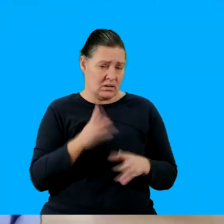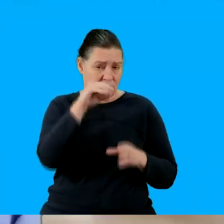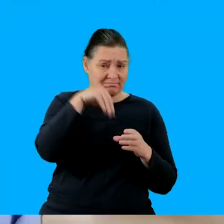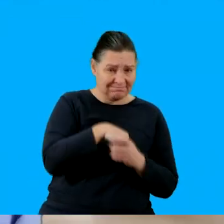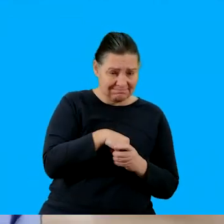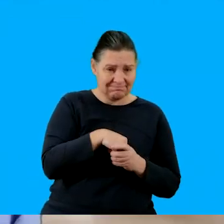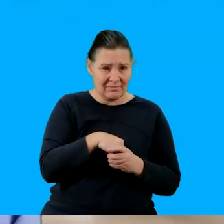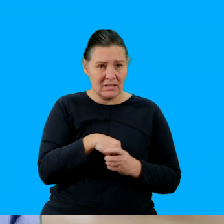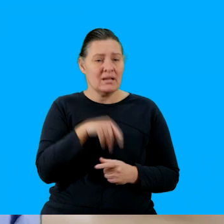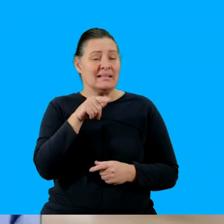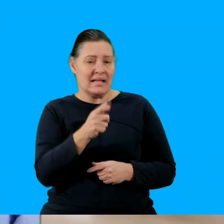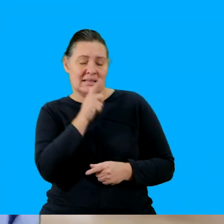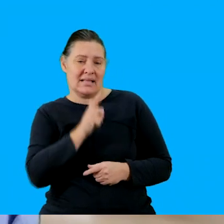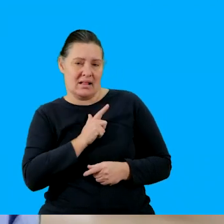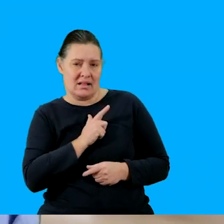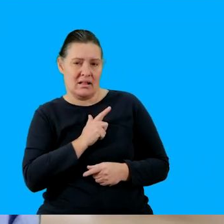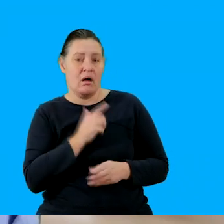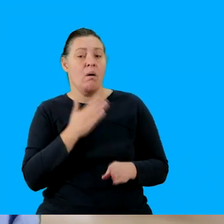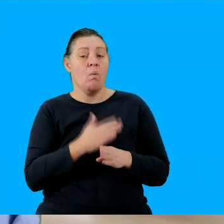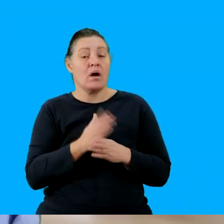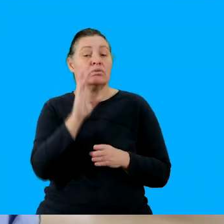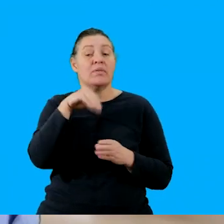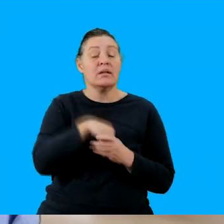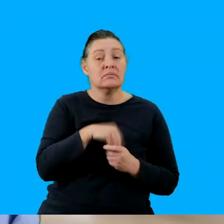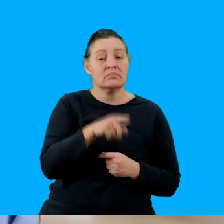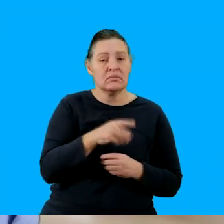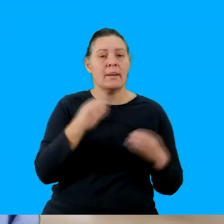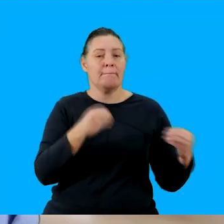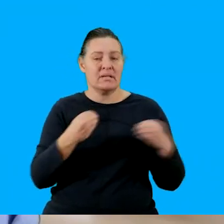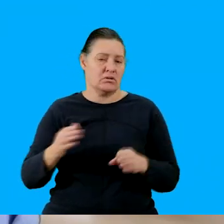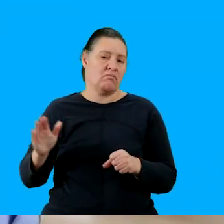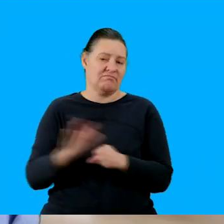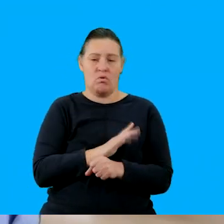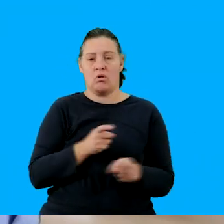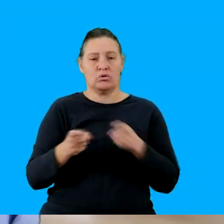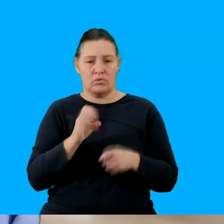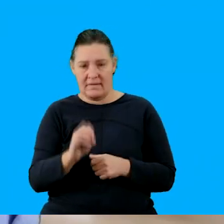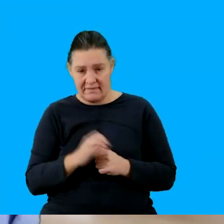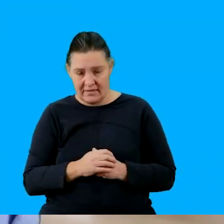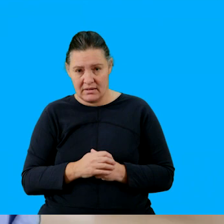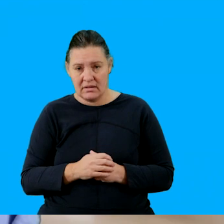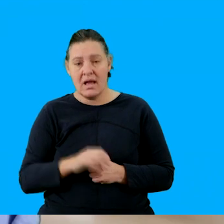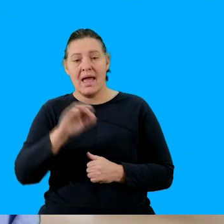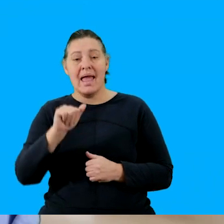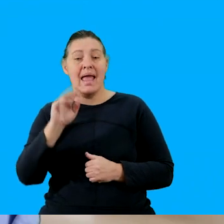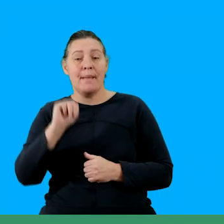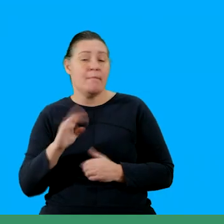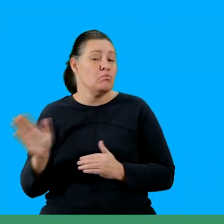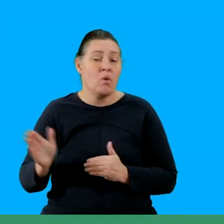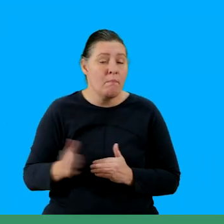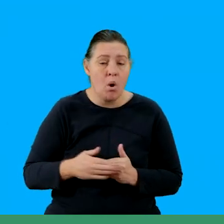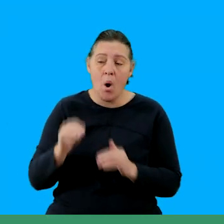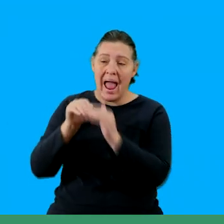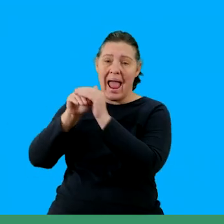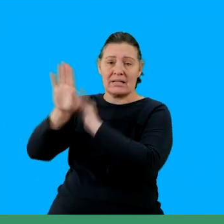who are within, and that tells us that workers who are within now, the business has full control over such. And then AM can